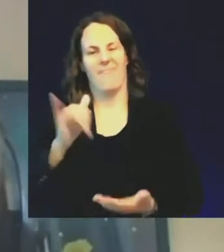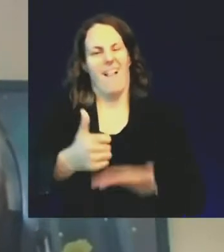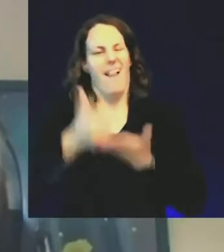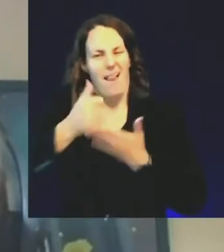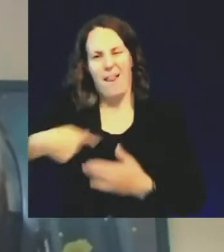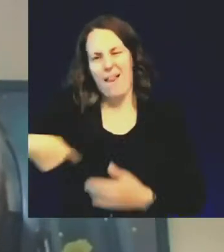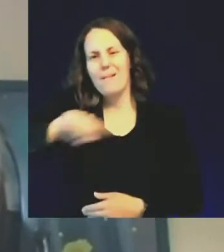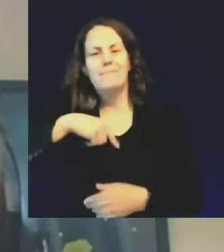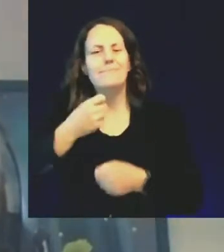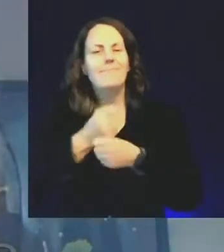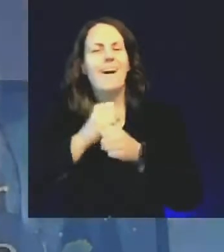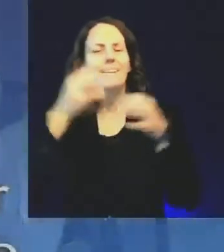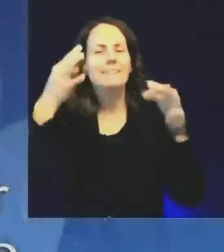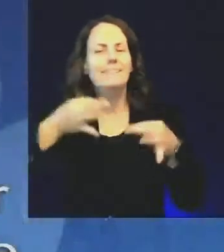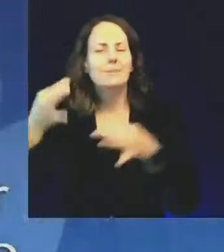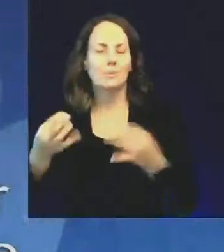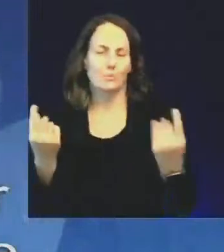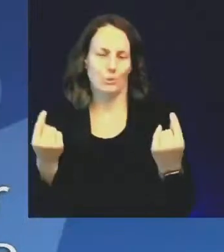rates.